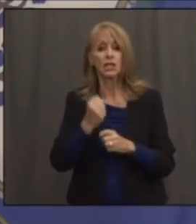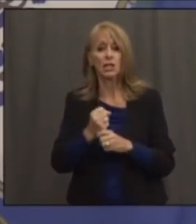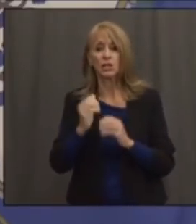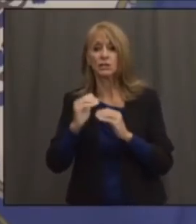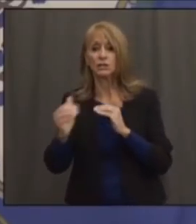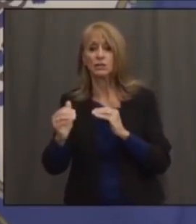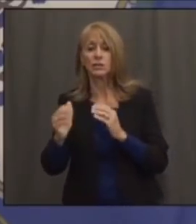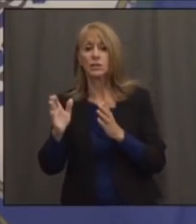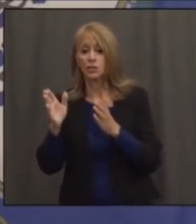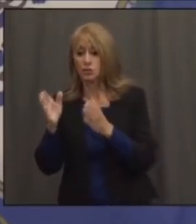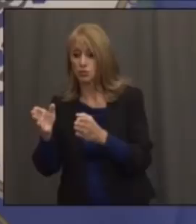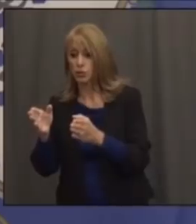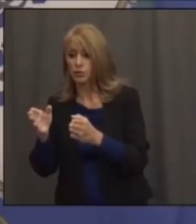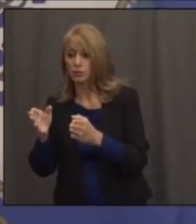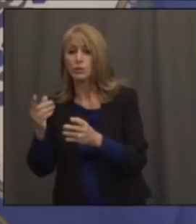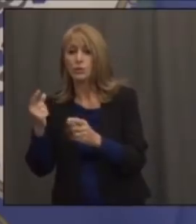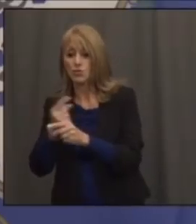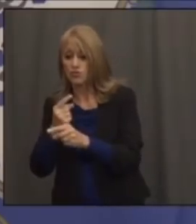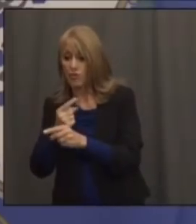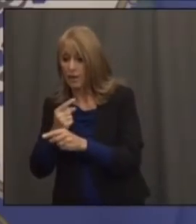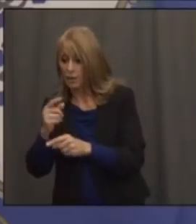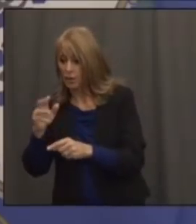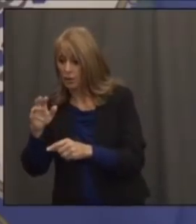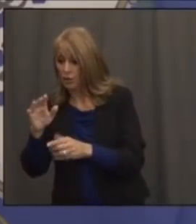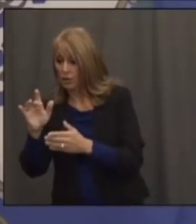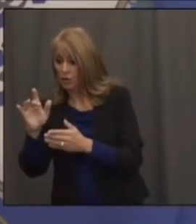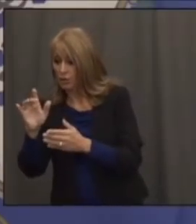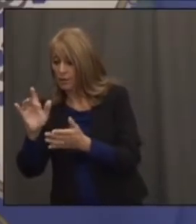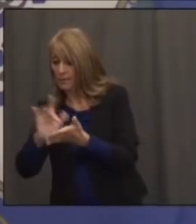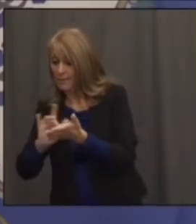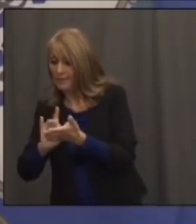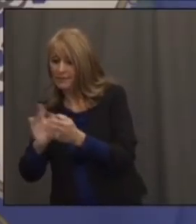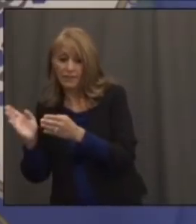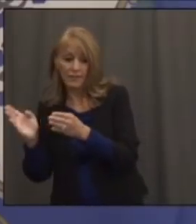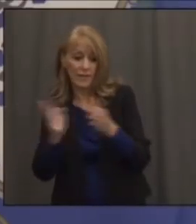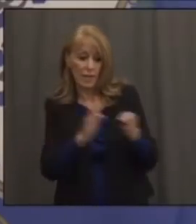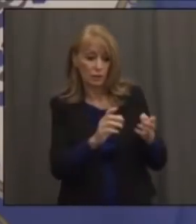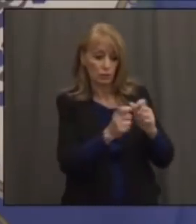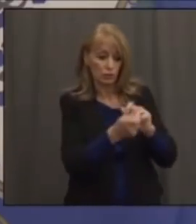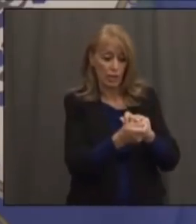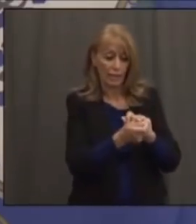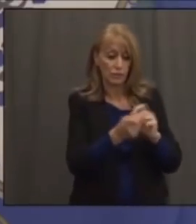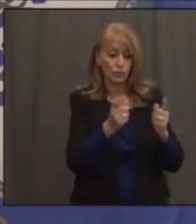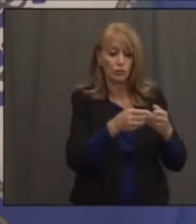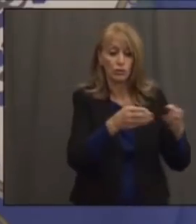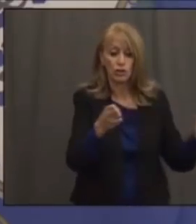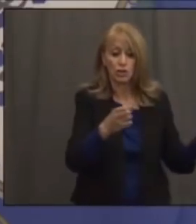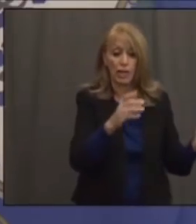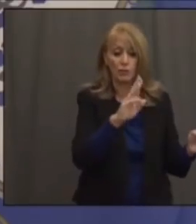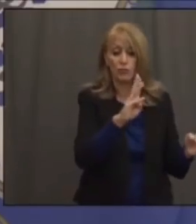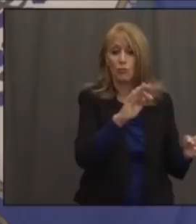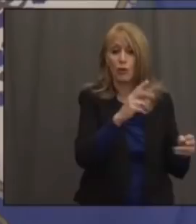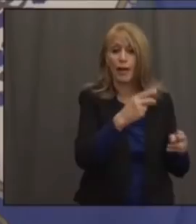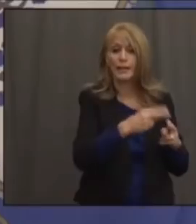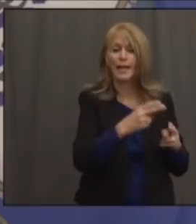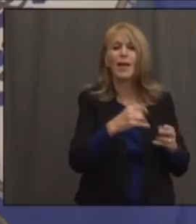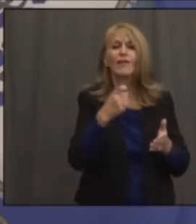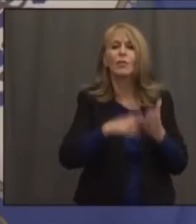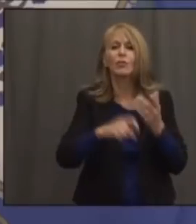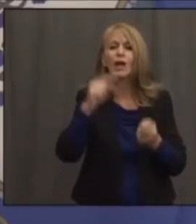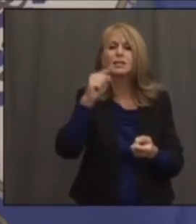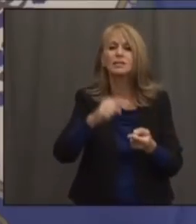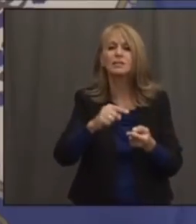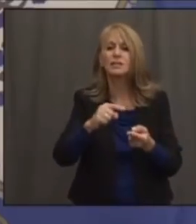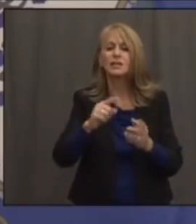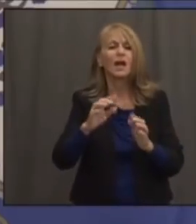the generic category, maybe we do that at inflation plus 2%, unless there's some real change in the